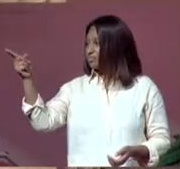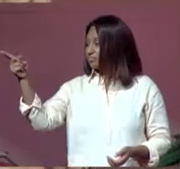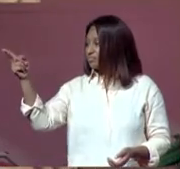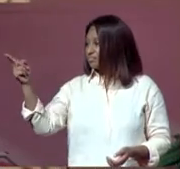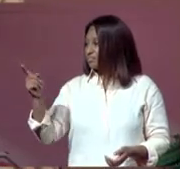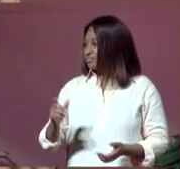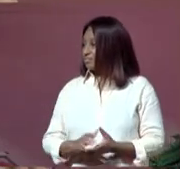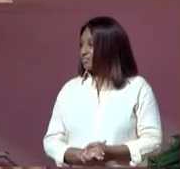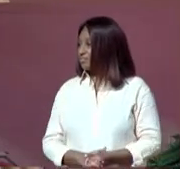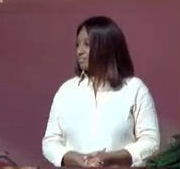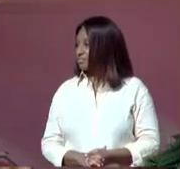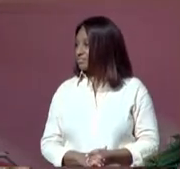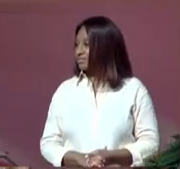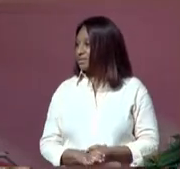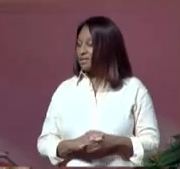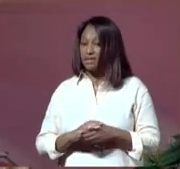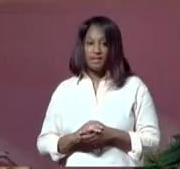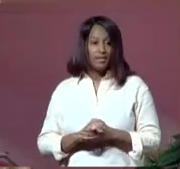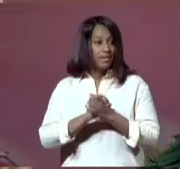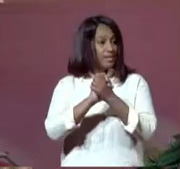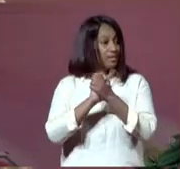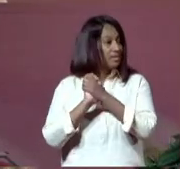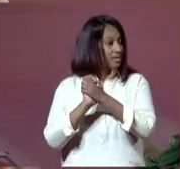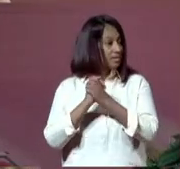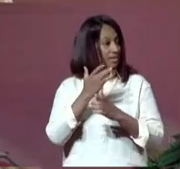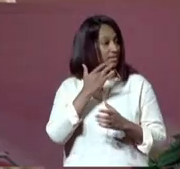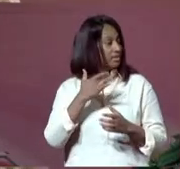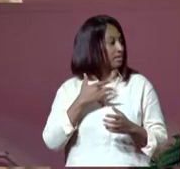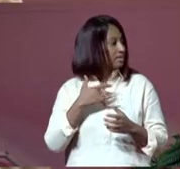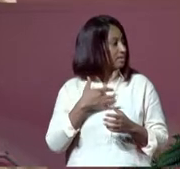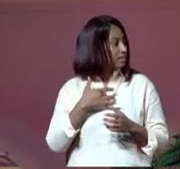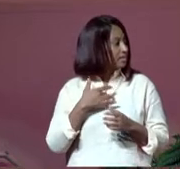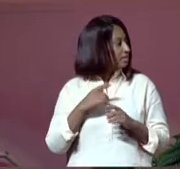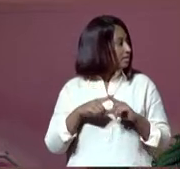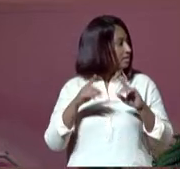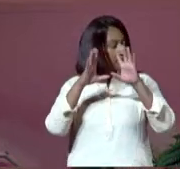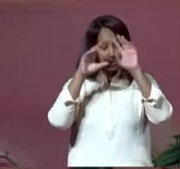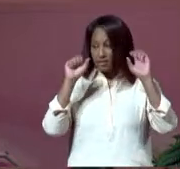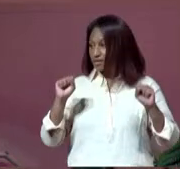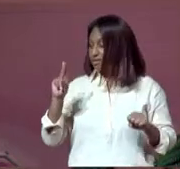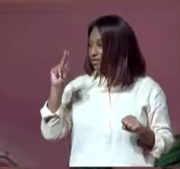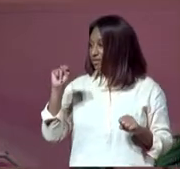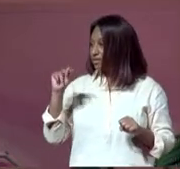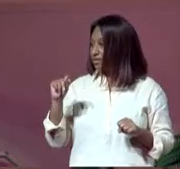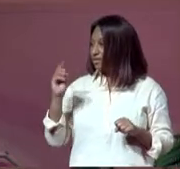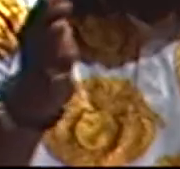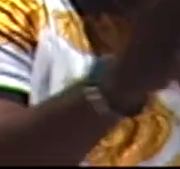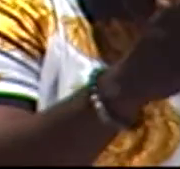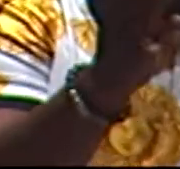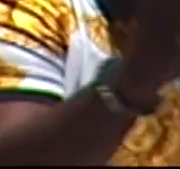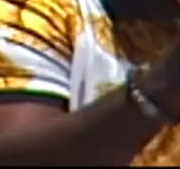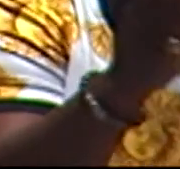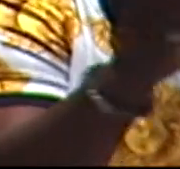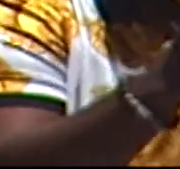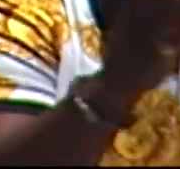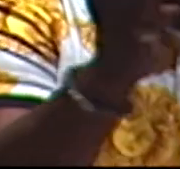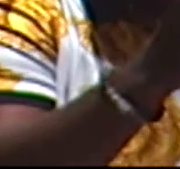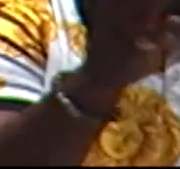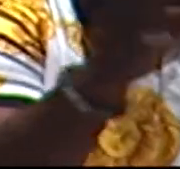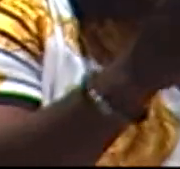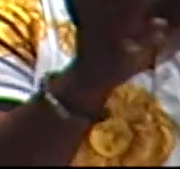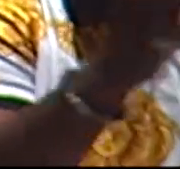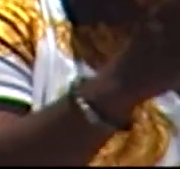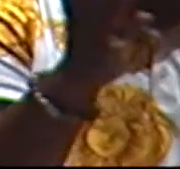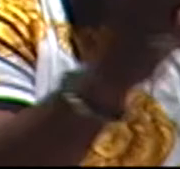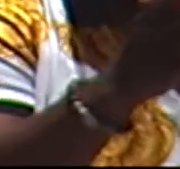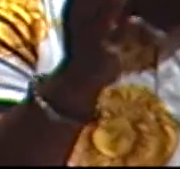Williams. She's celebrating her birthday. She is president of the UNT Dallas Foundation. We're so proud of you and your work, and